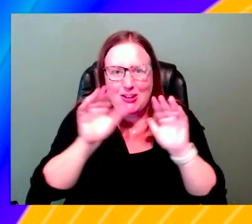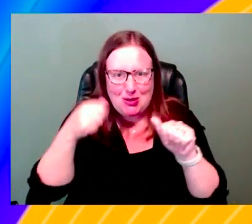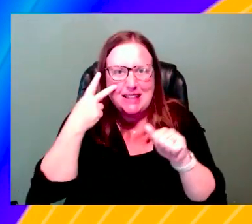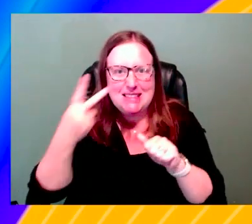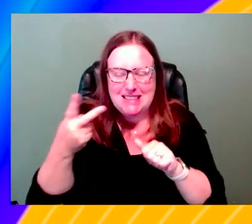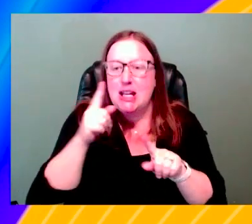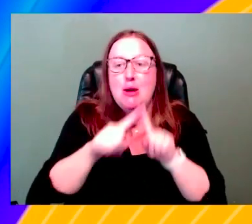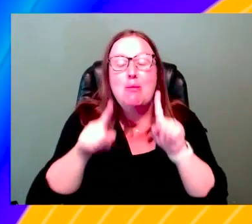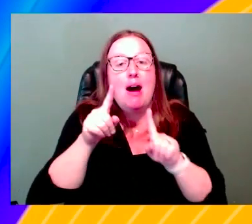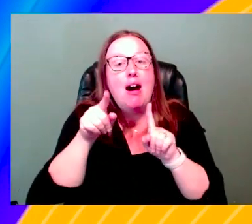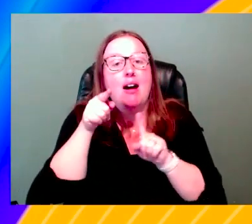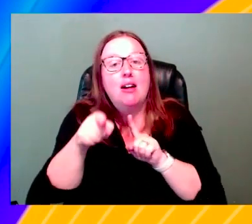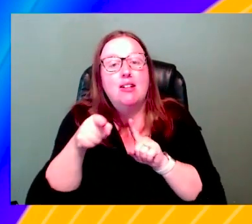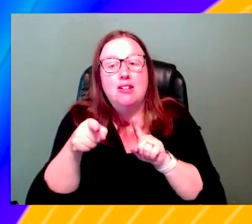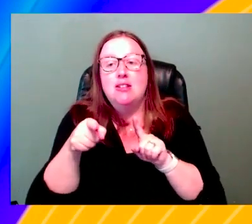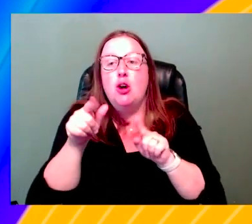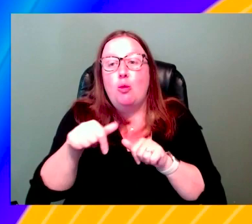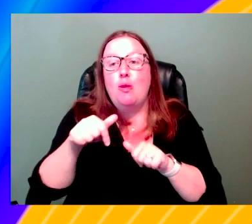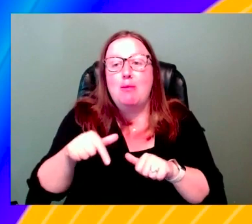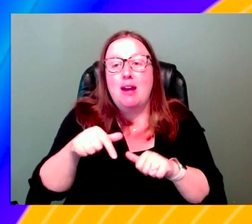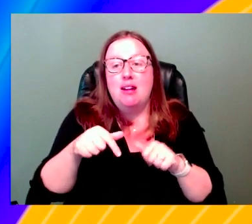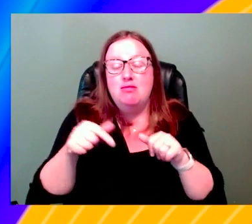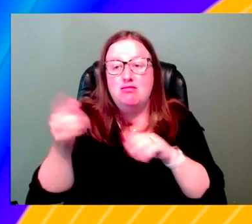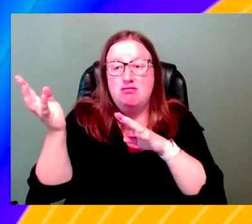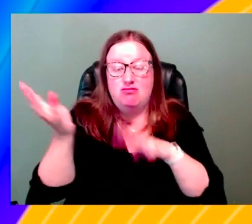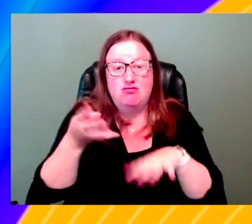streaming the AWS Power Hour live on